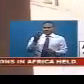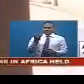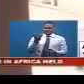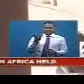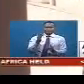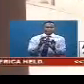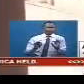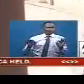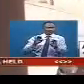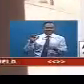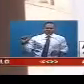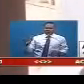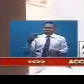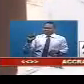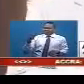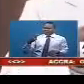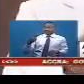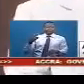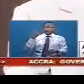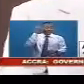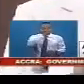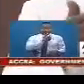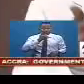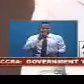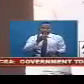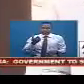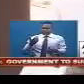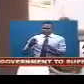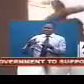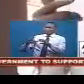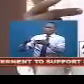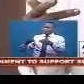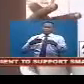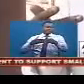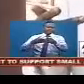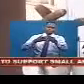key that all the stakeholders in Africa, both community, leadership,